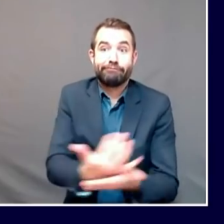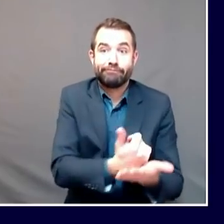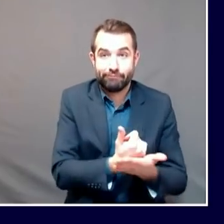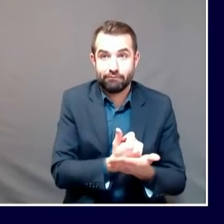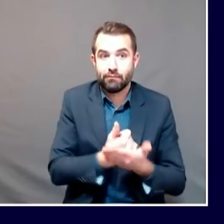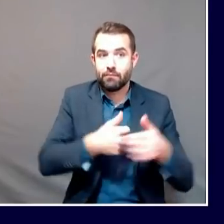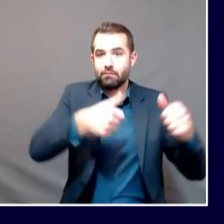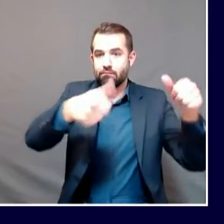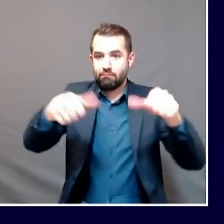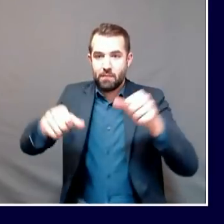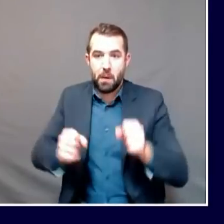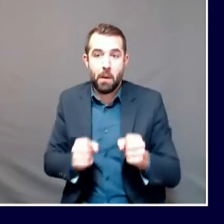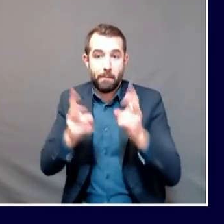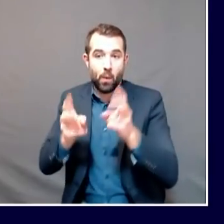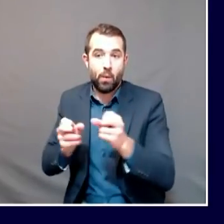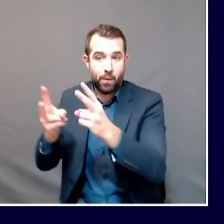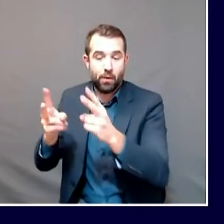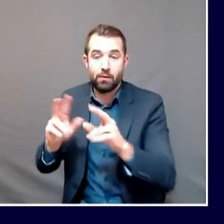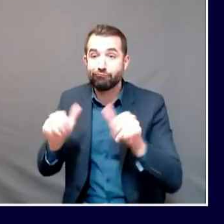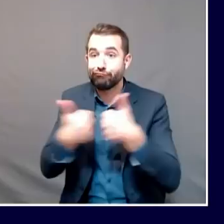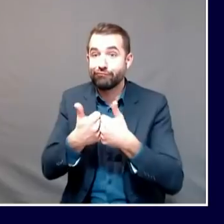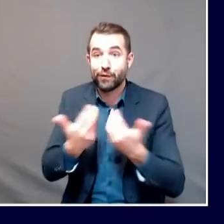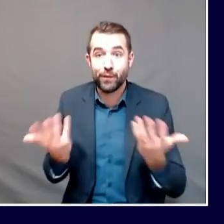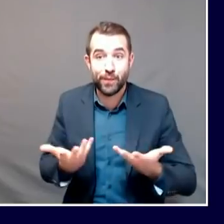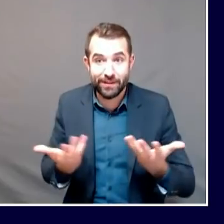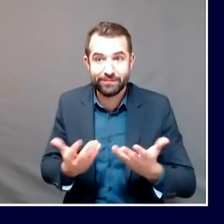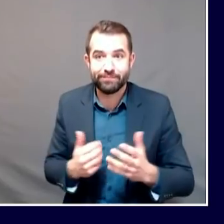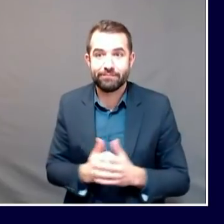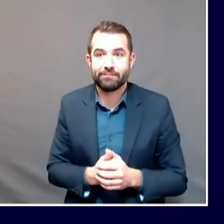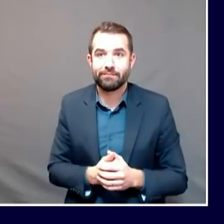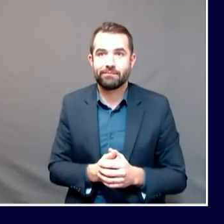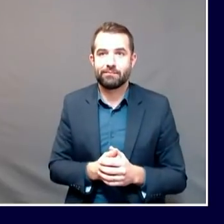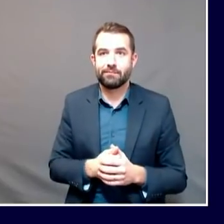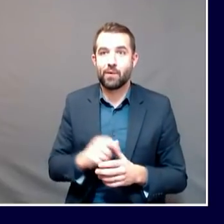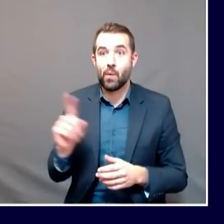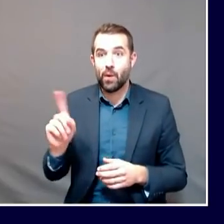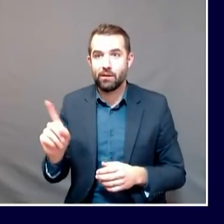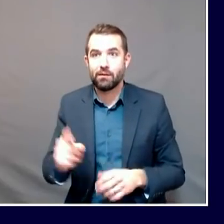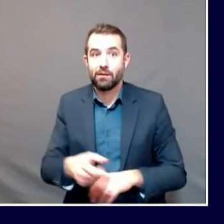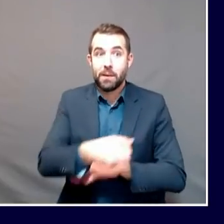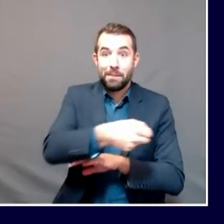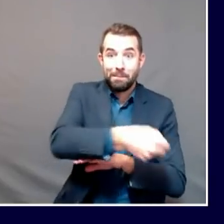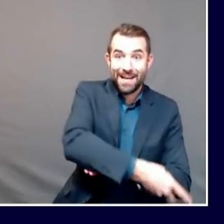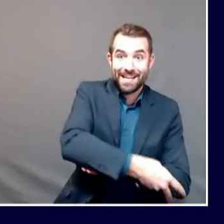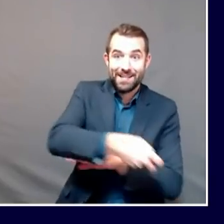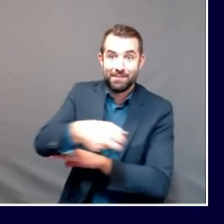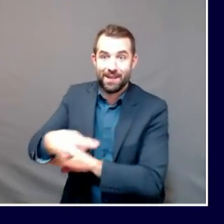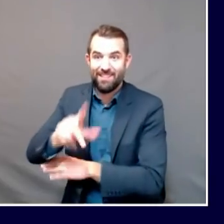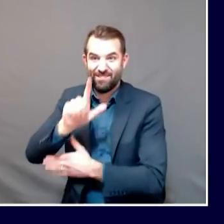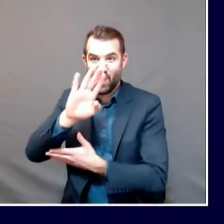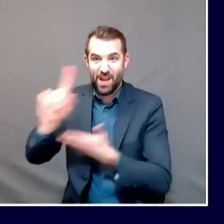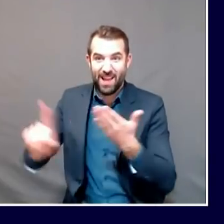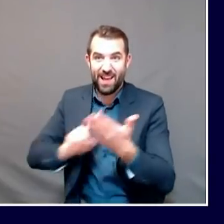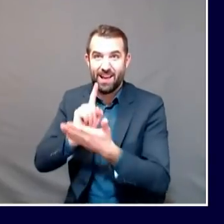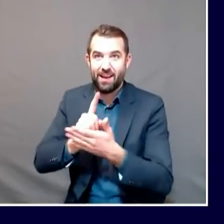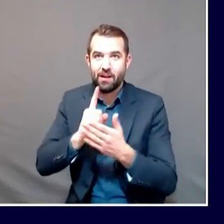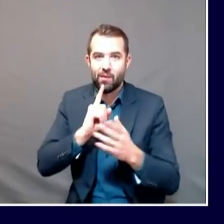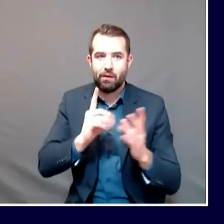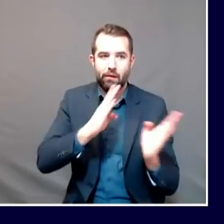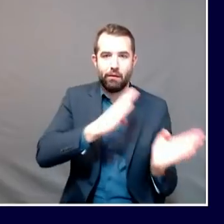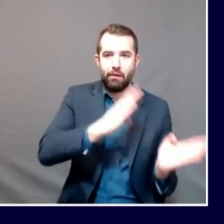out what cut points in time we will report on. Okay, thank you. And just my quick follow-up question